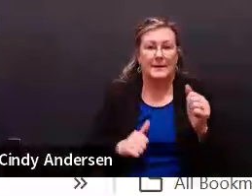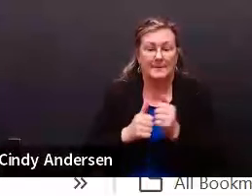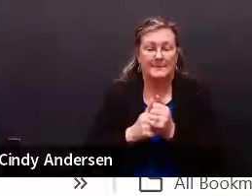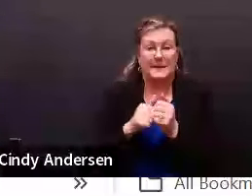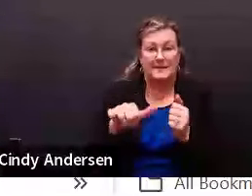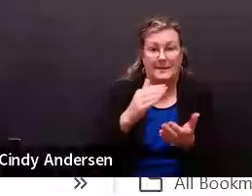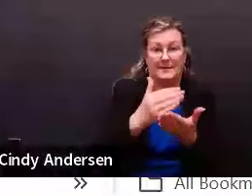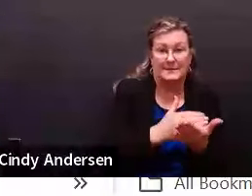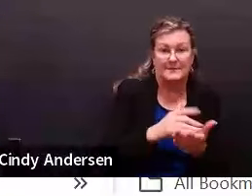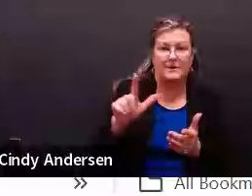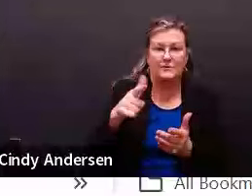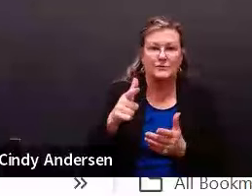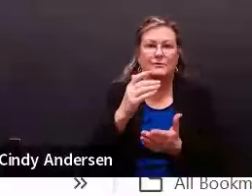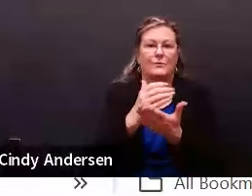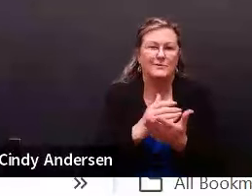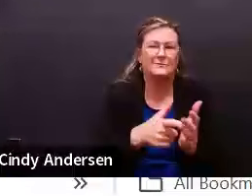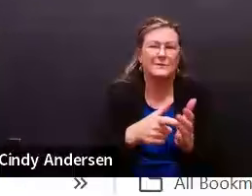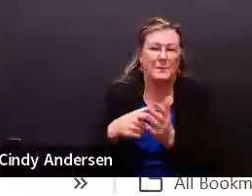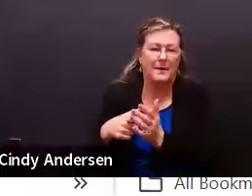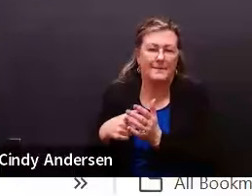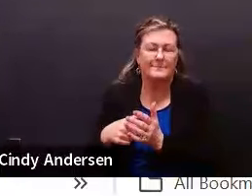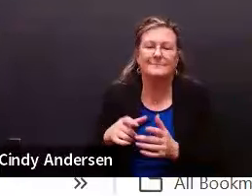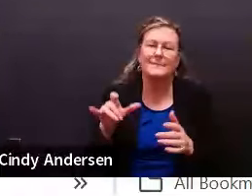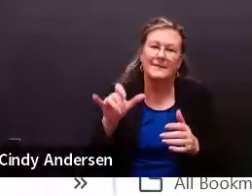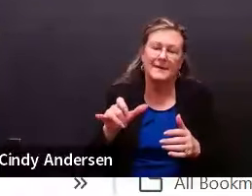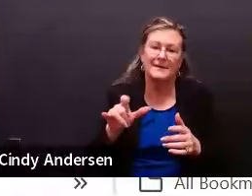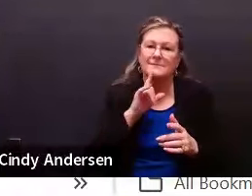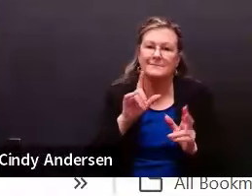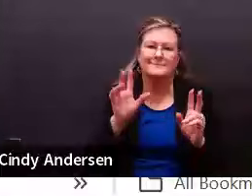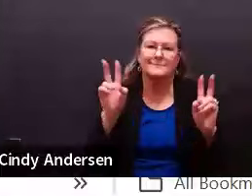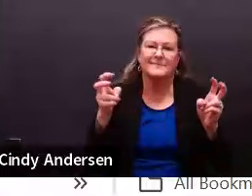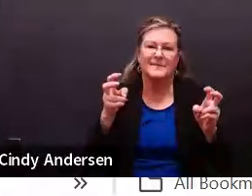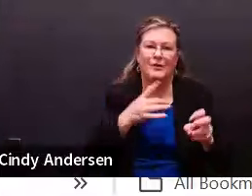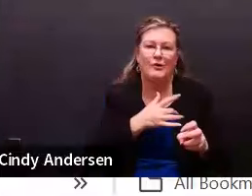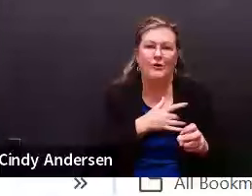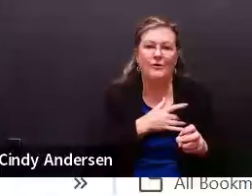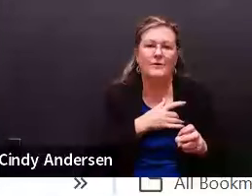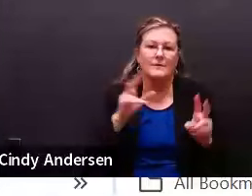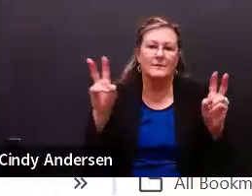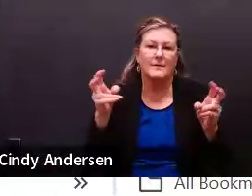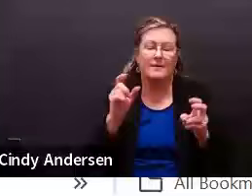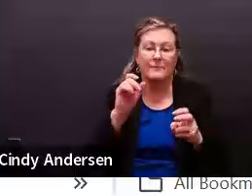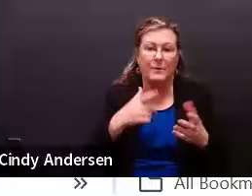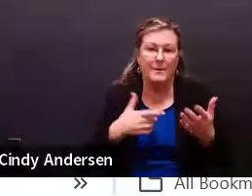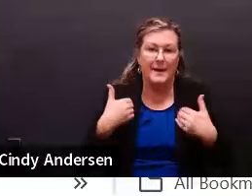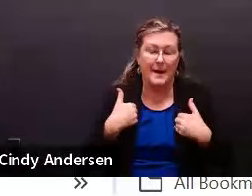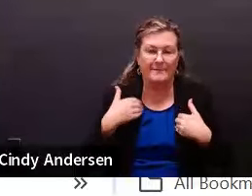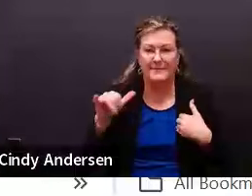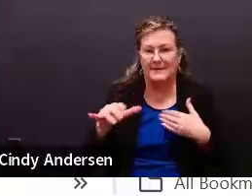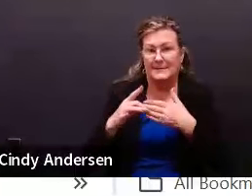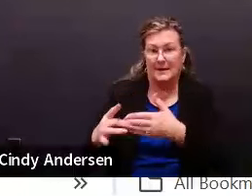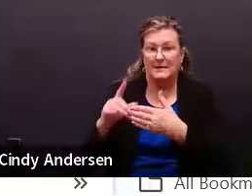courses required. So that's really the heart of what we have and the guidance that we have in place for alternate